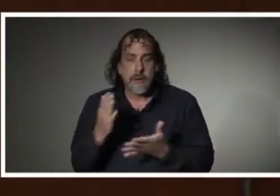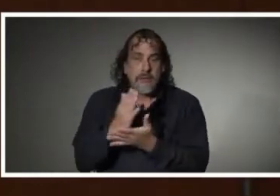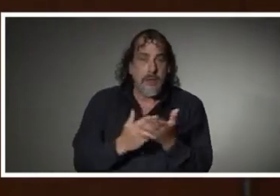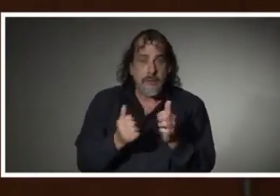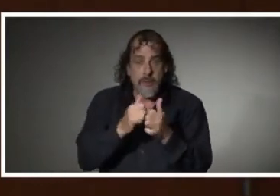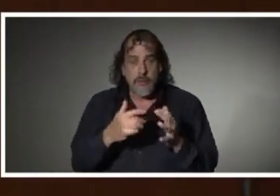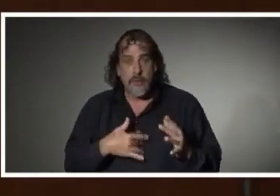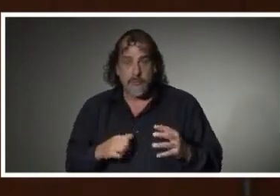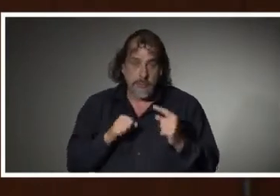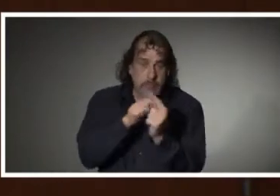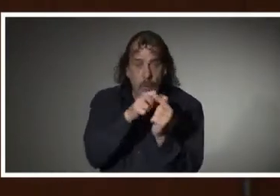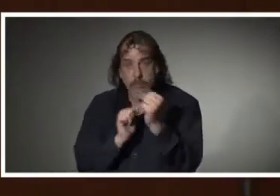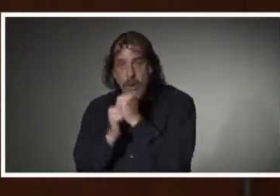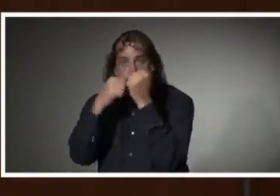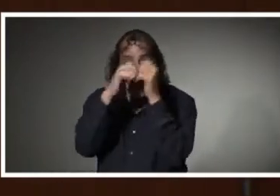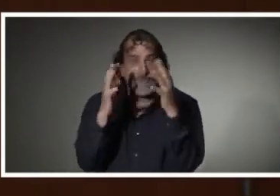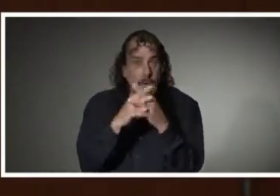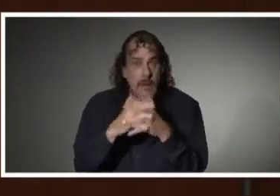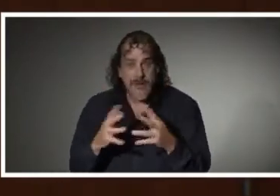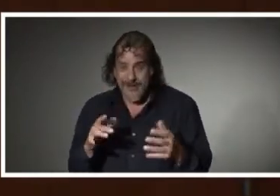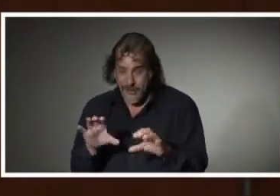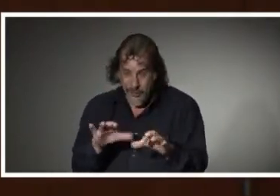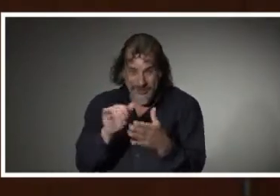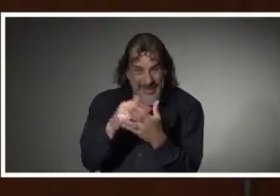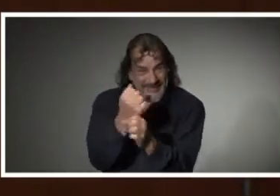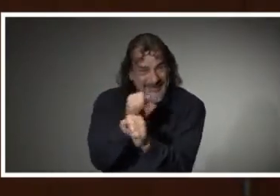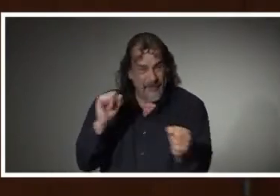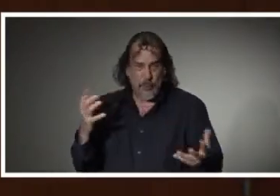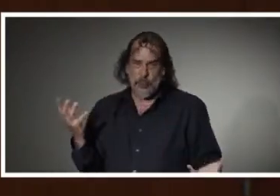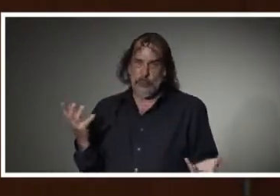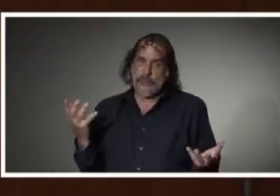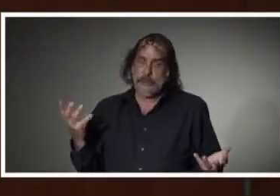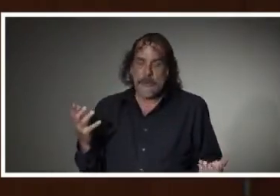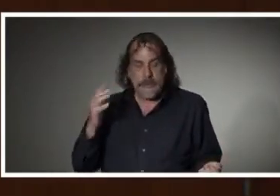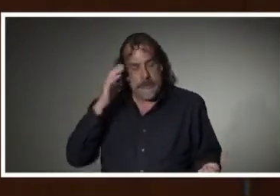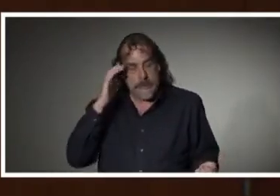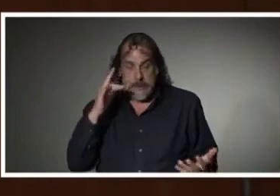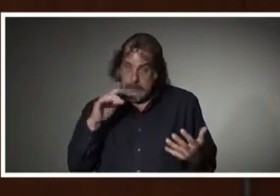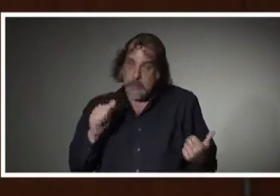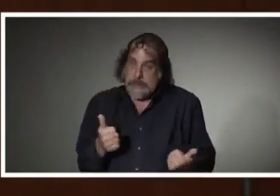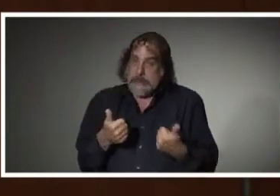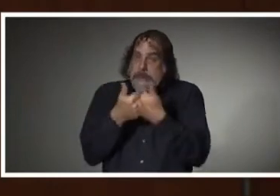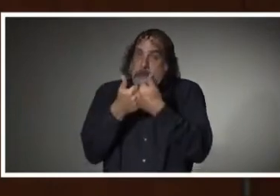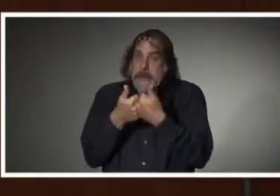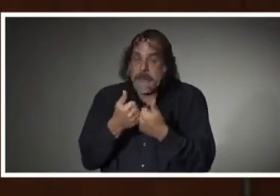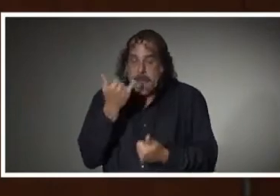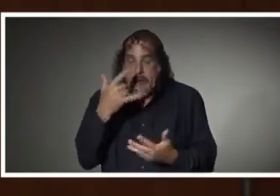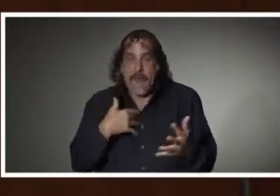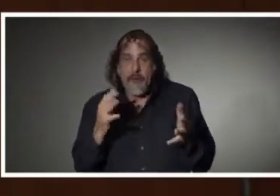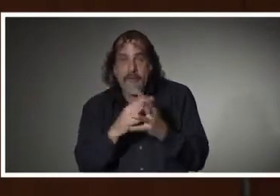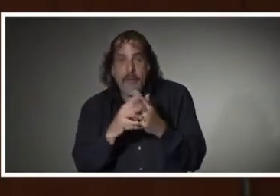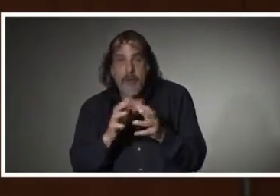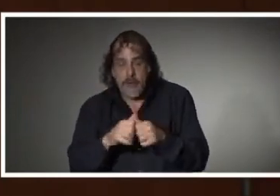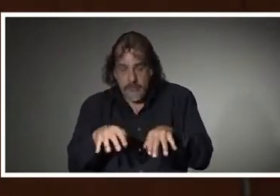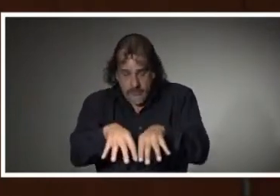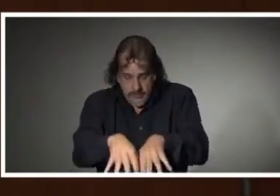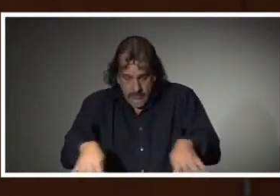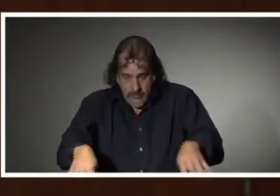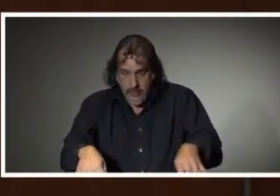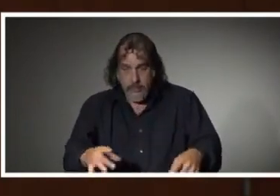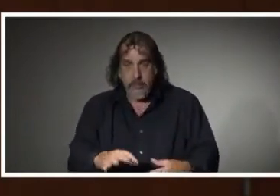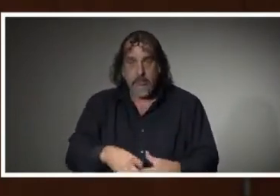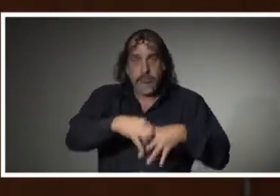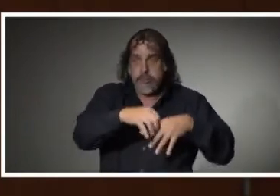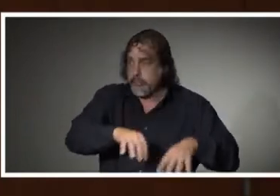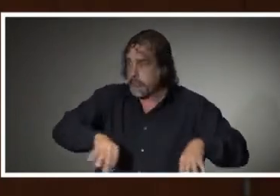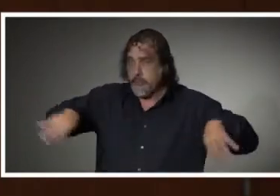a contact sports, one thing, and so trying to do that safely. I think a real challenge is going to be if you have football and your offensive line is on quarantine,